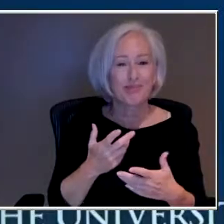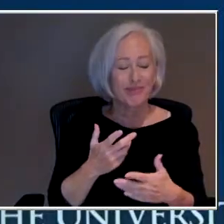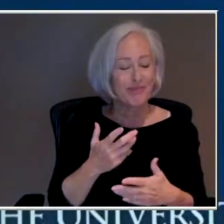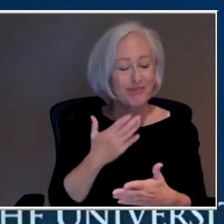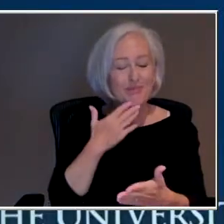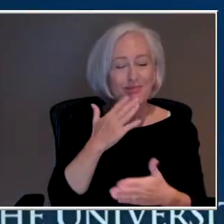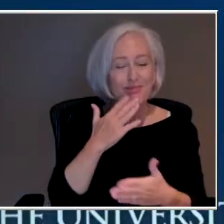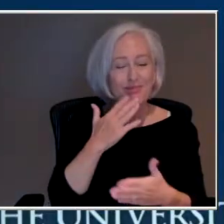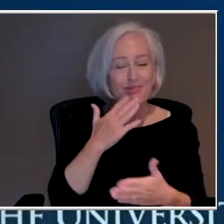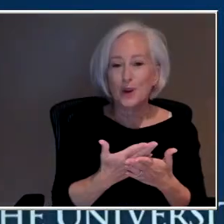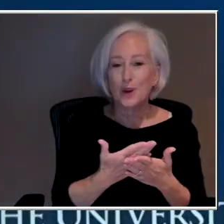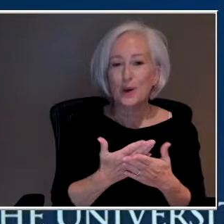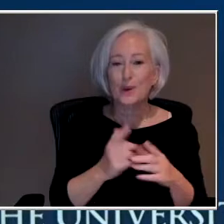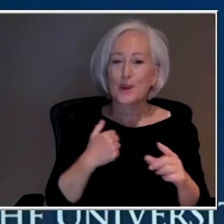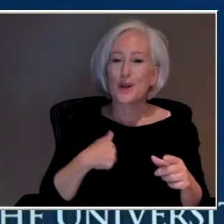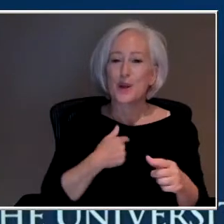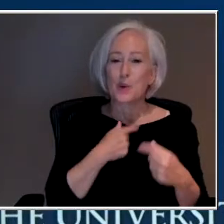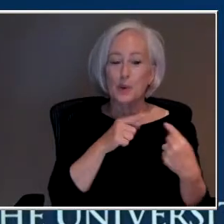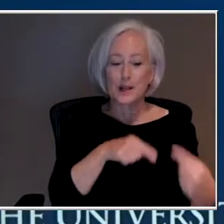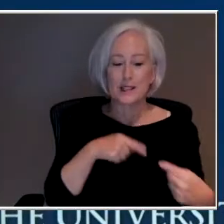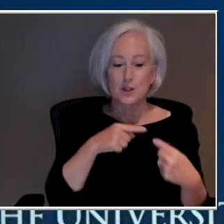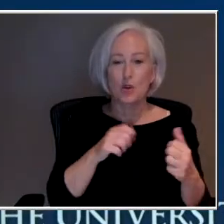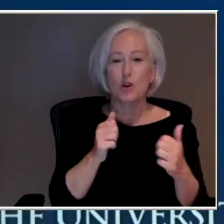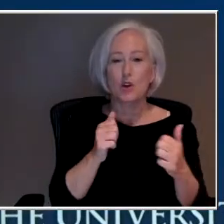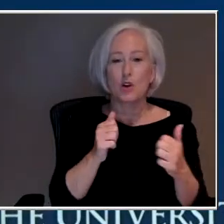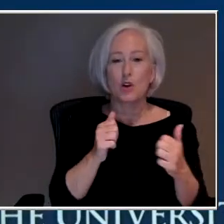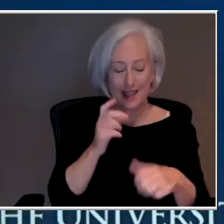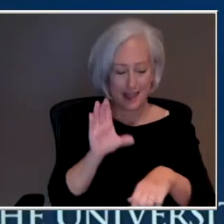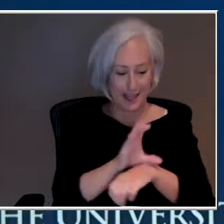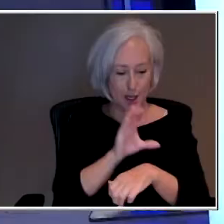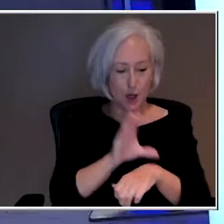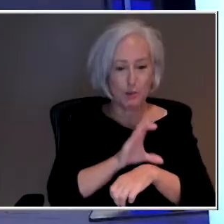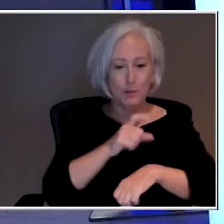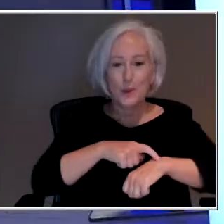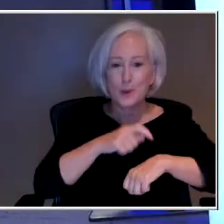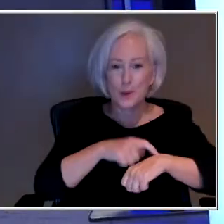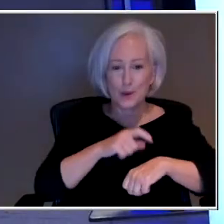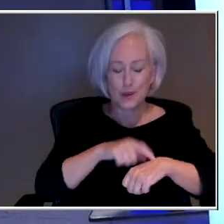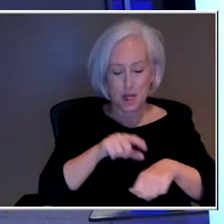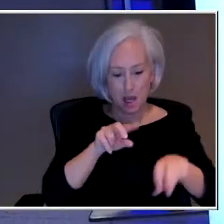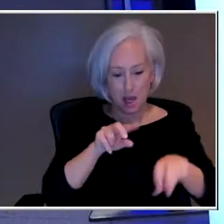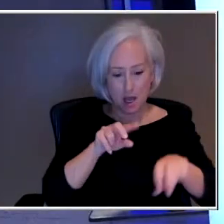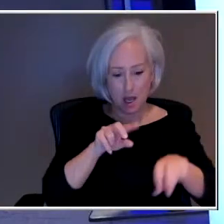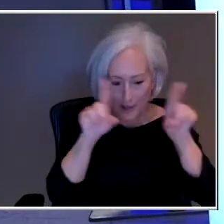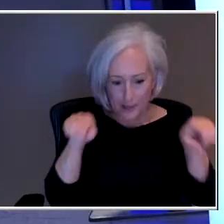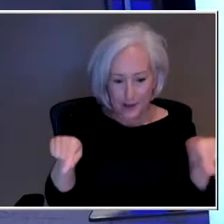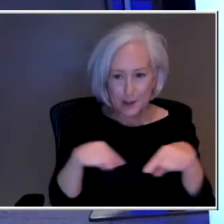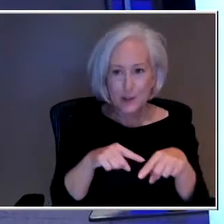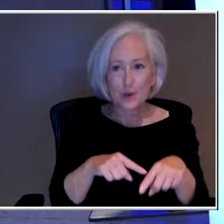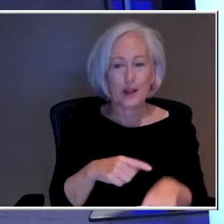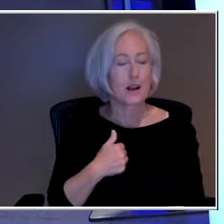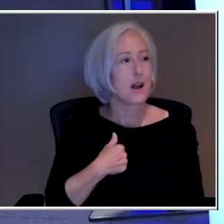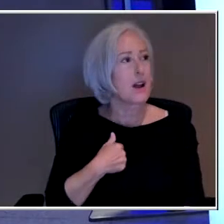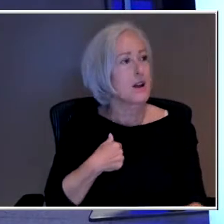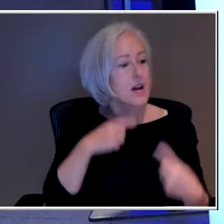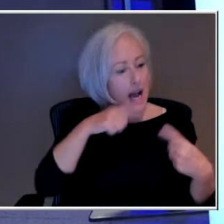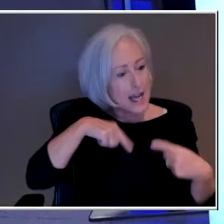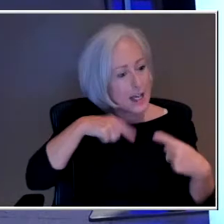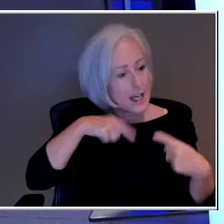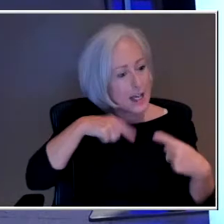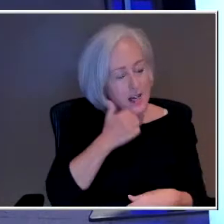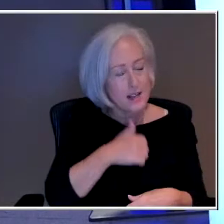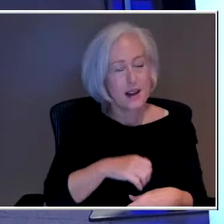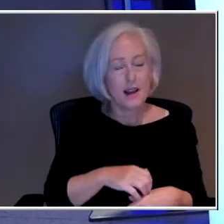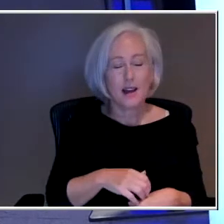we struggle with these days is screen time. Yeah, I want to talk more about that because I battle it every night and every day. So are